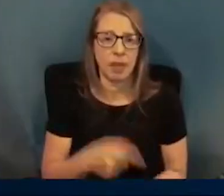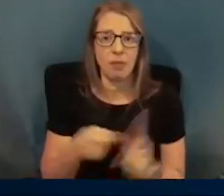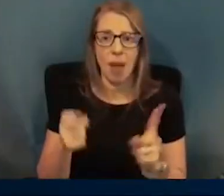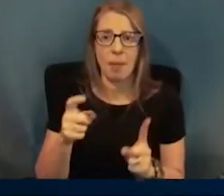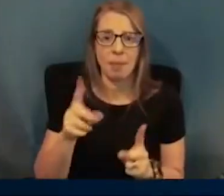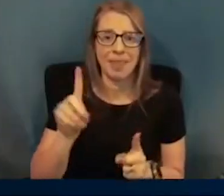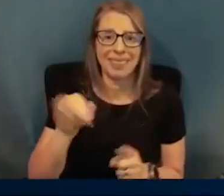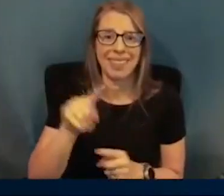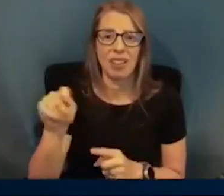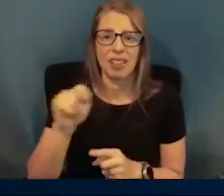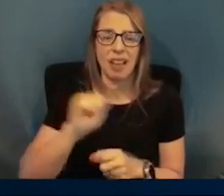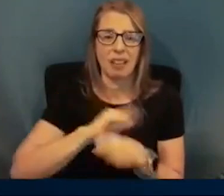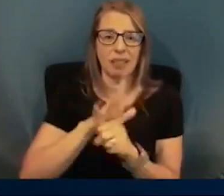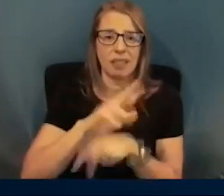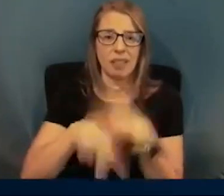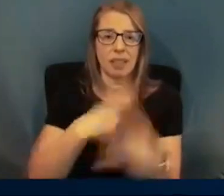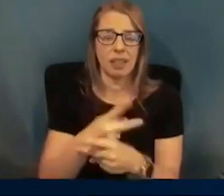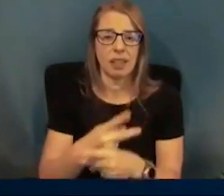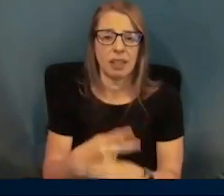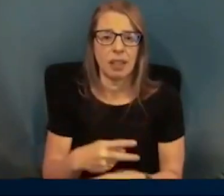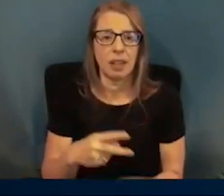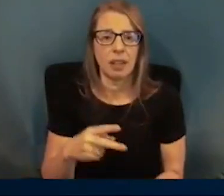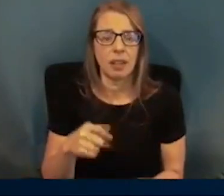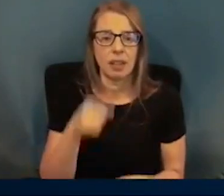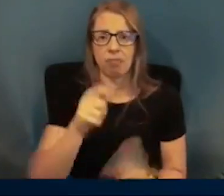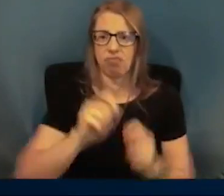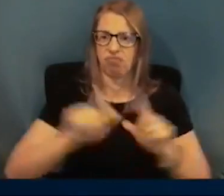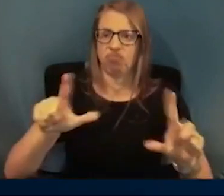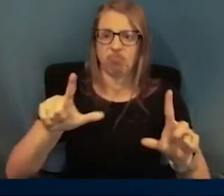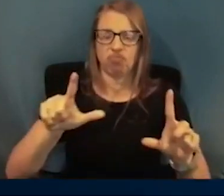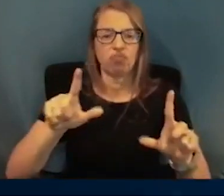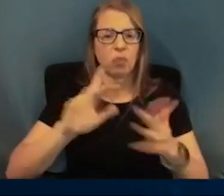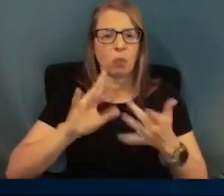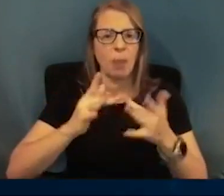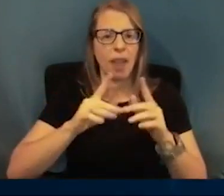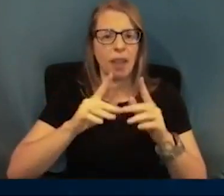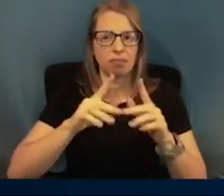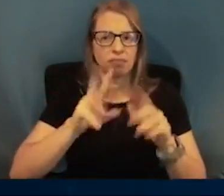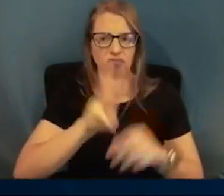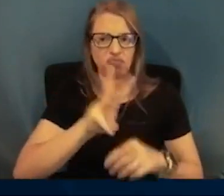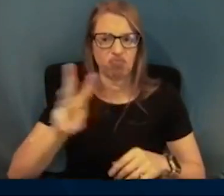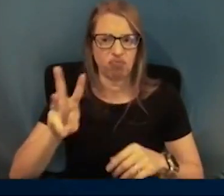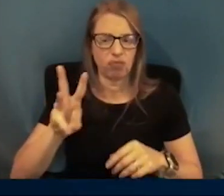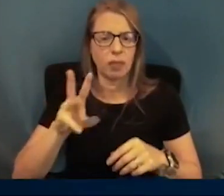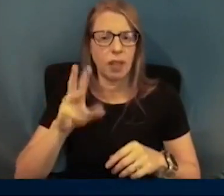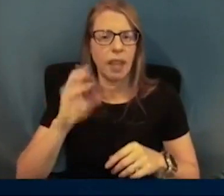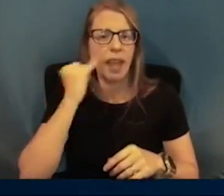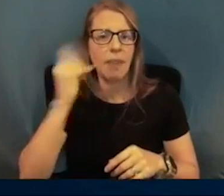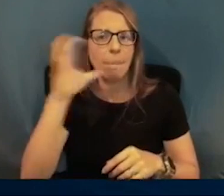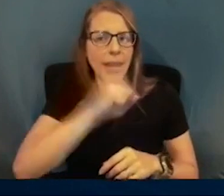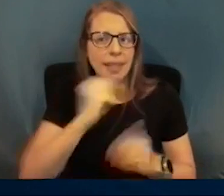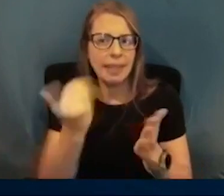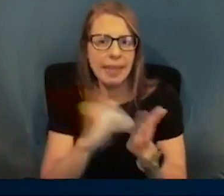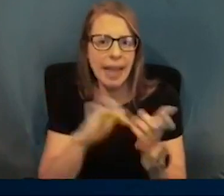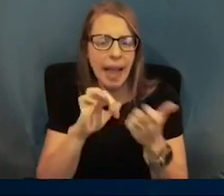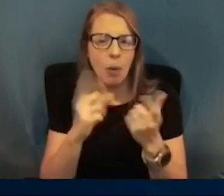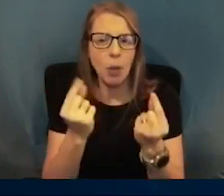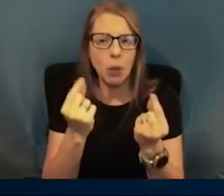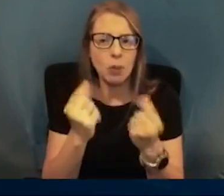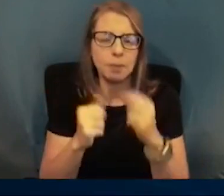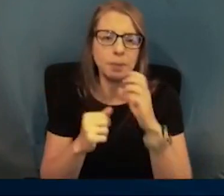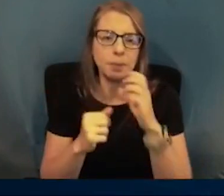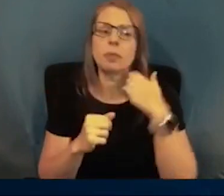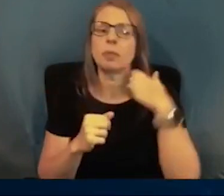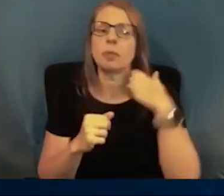I had the guys pop back up the COVID Care Force website and information. Just again, for folks who missed that, just tell them again how they get registered. So